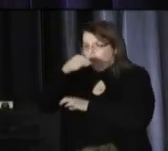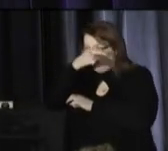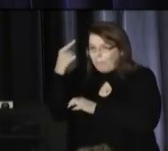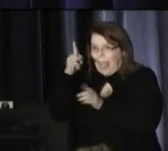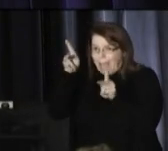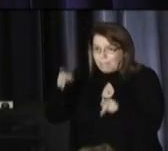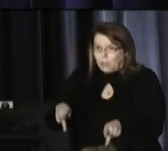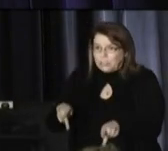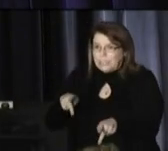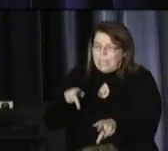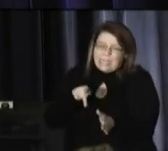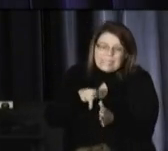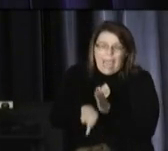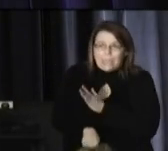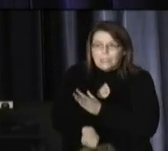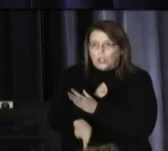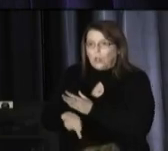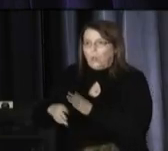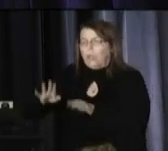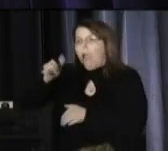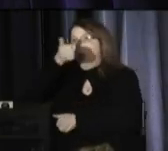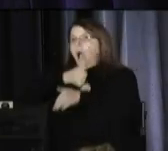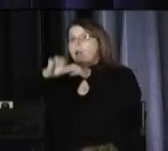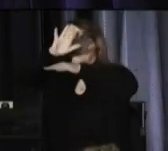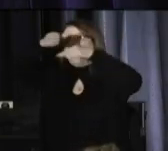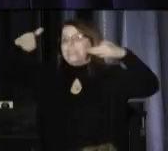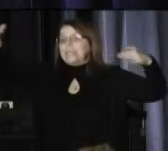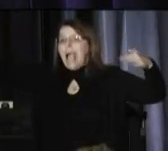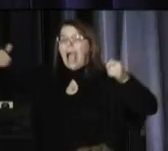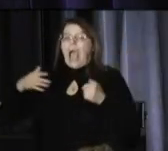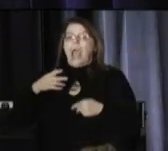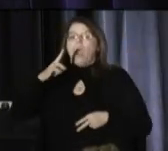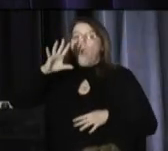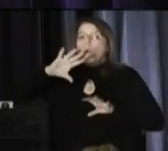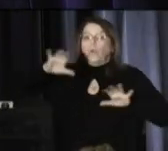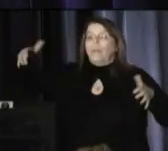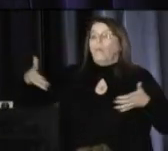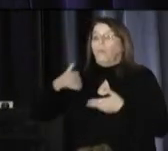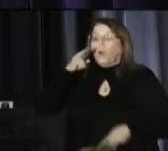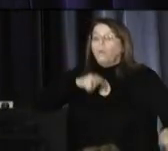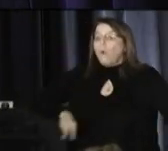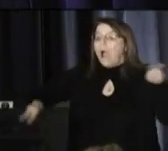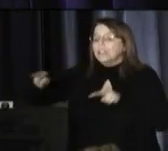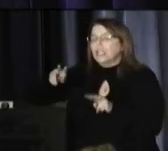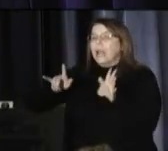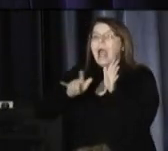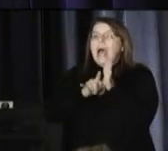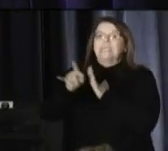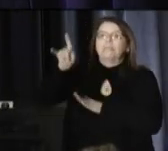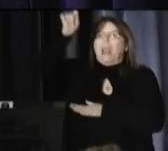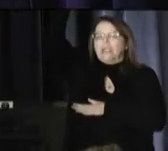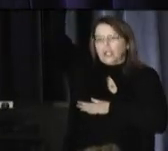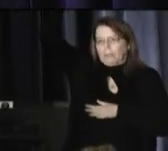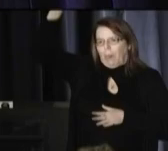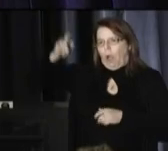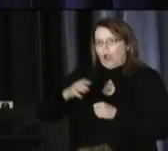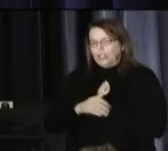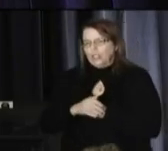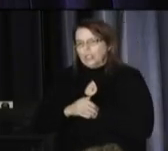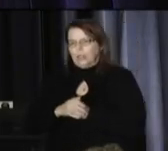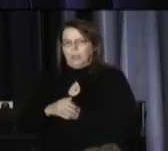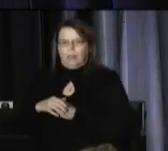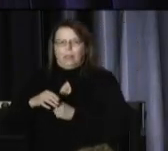executed under the wide open sky with the universe watching a spaceship launch. The canoes, the Taino